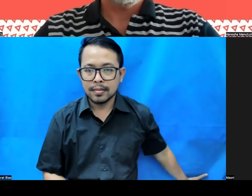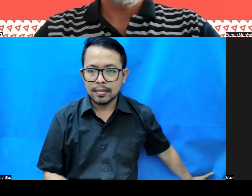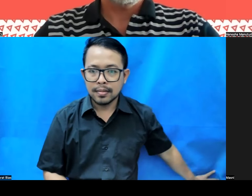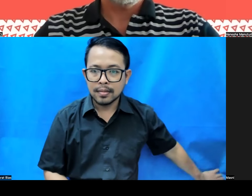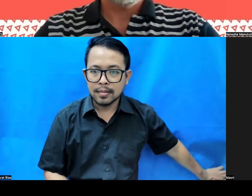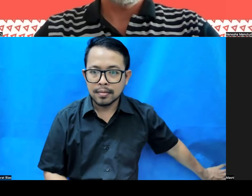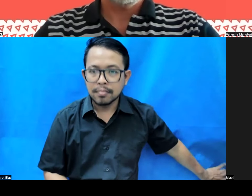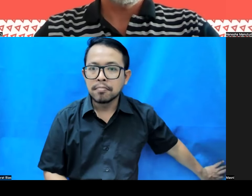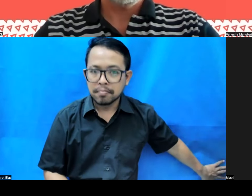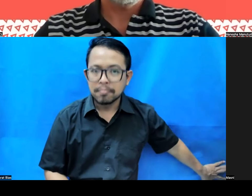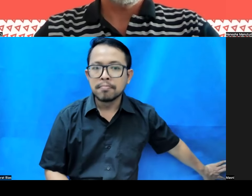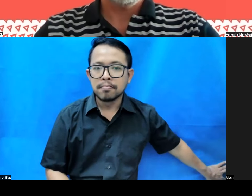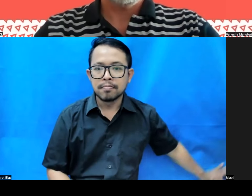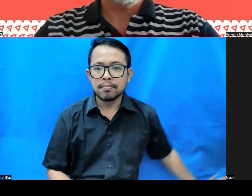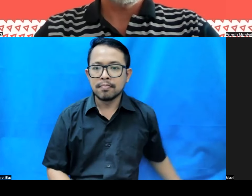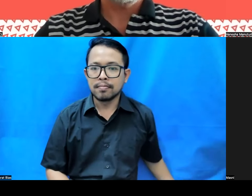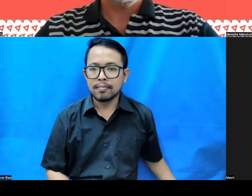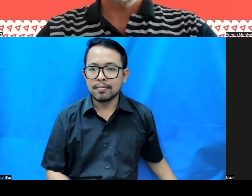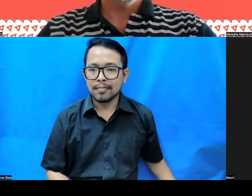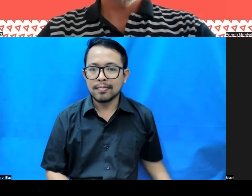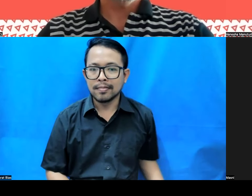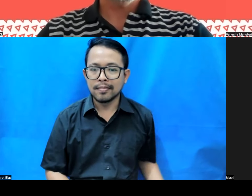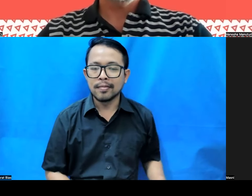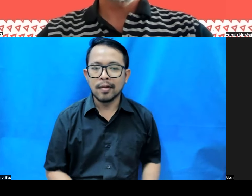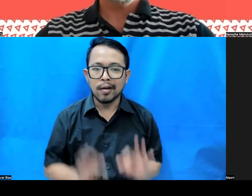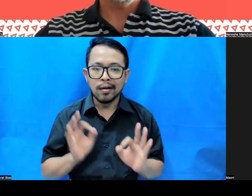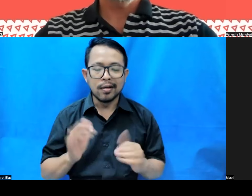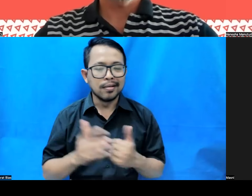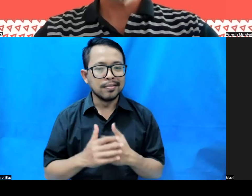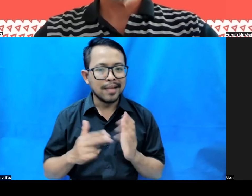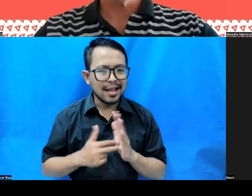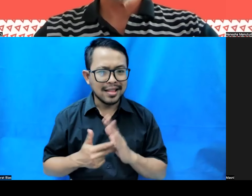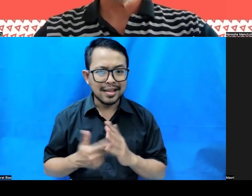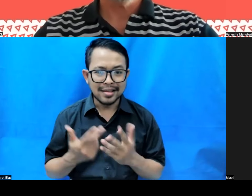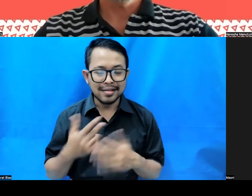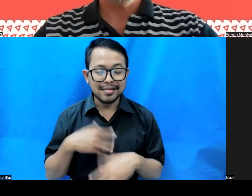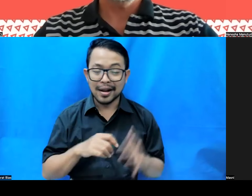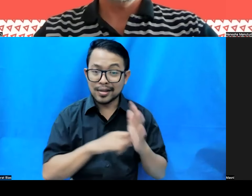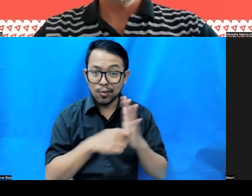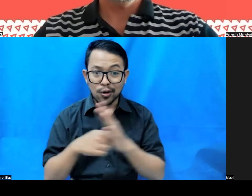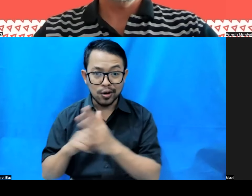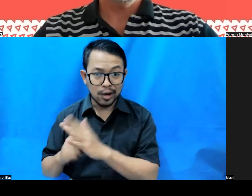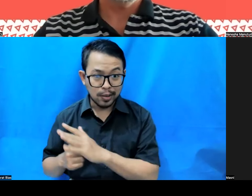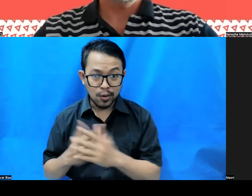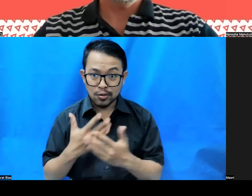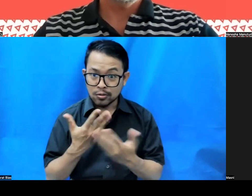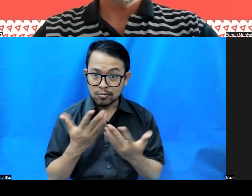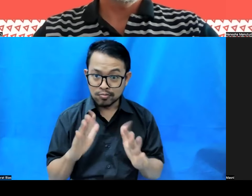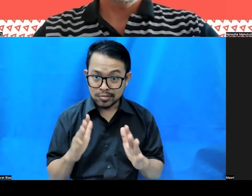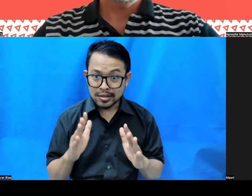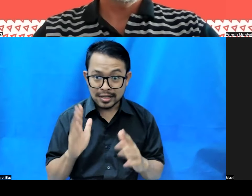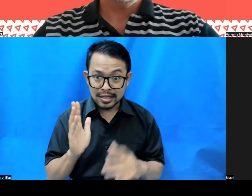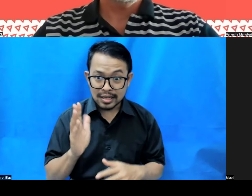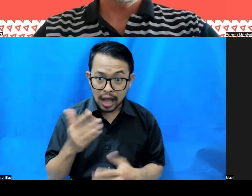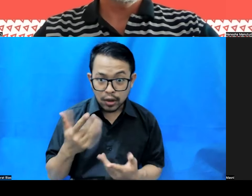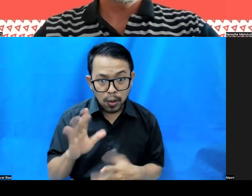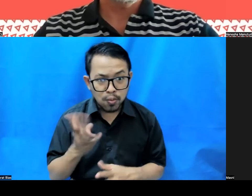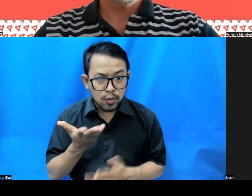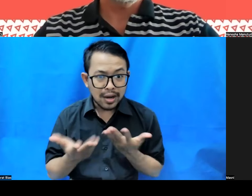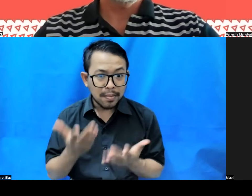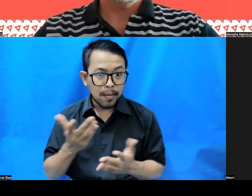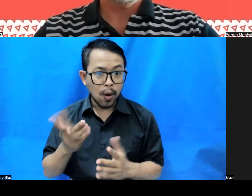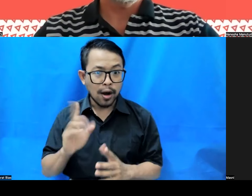Terima Yes. kasih. Okay. Right. Right. Okay. So was that your